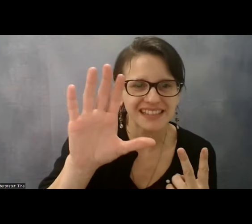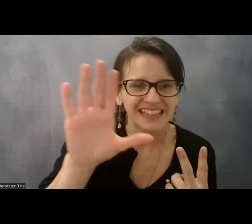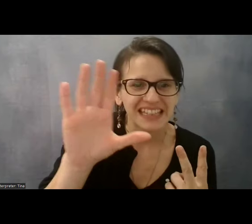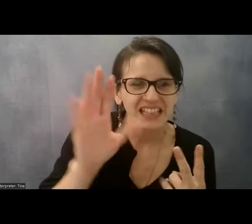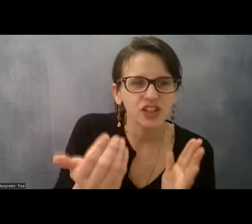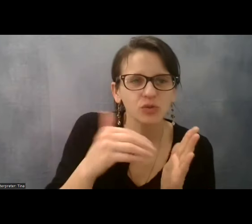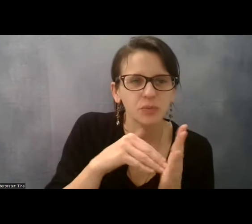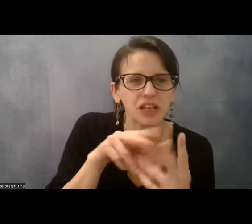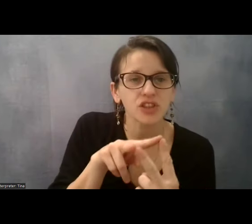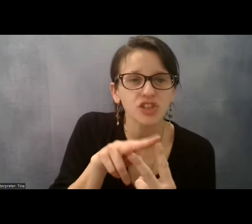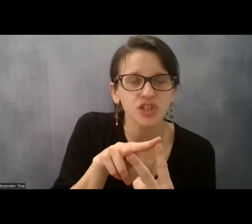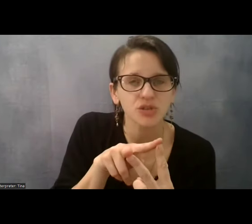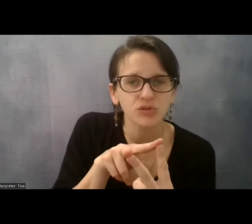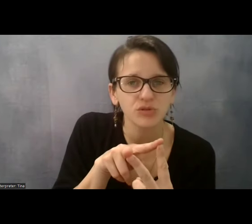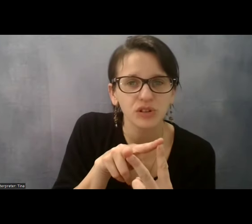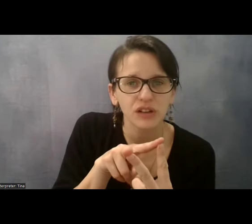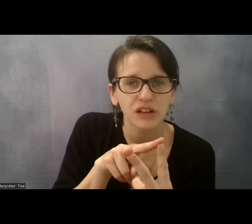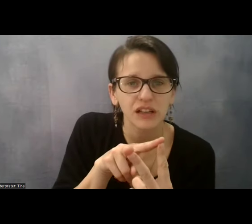Robbins. Can you repeat